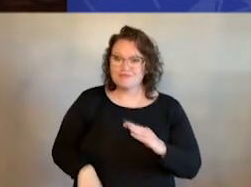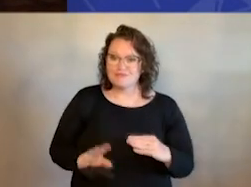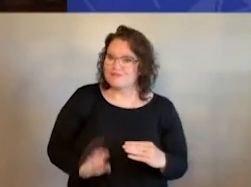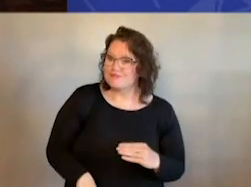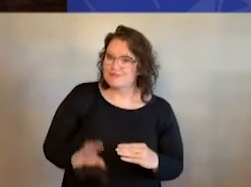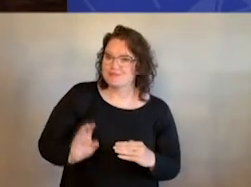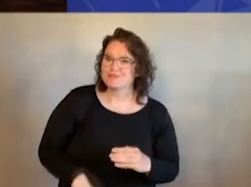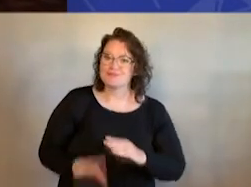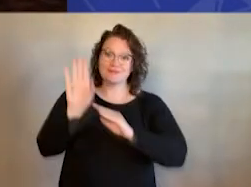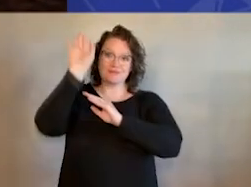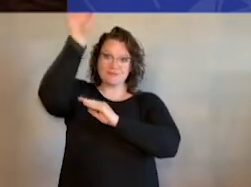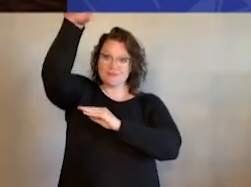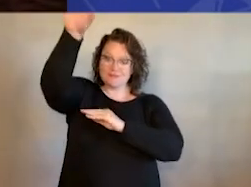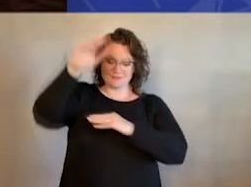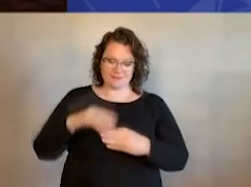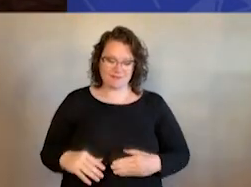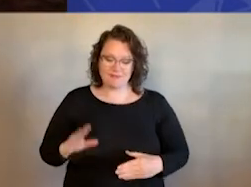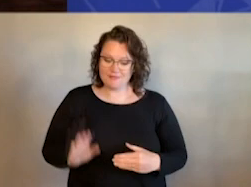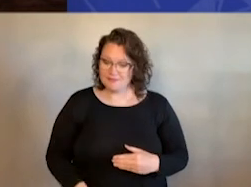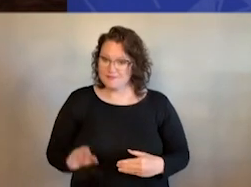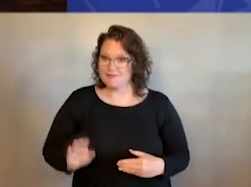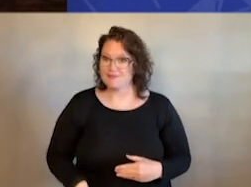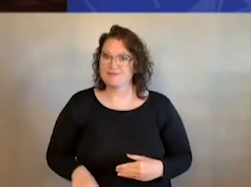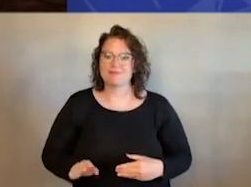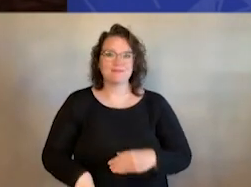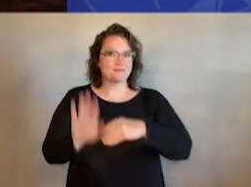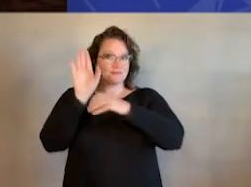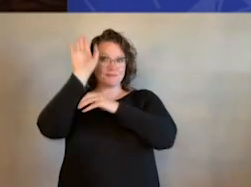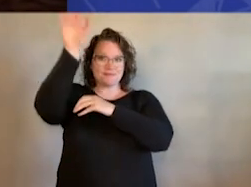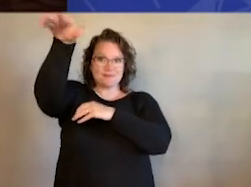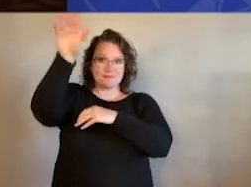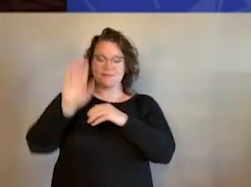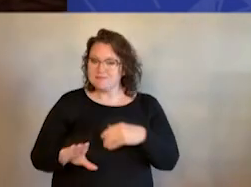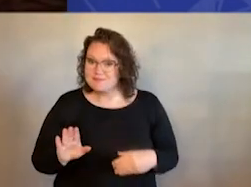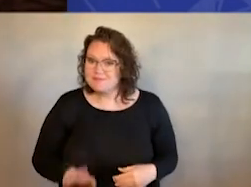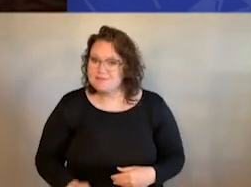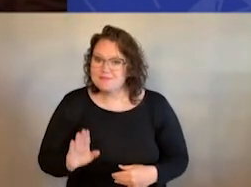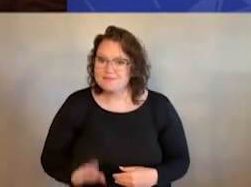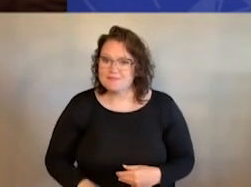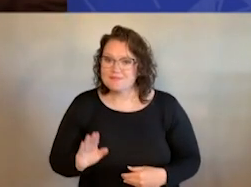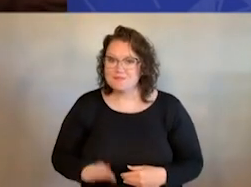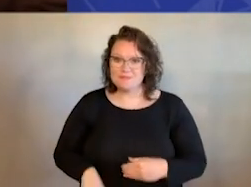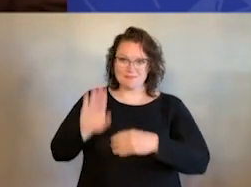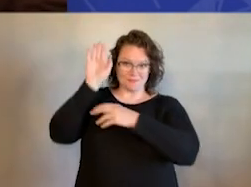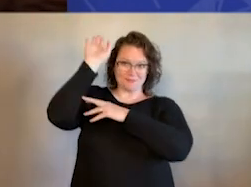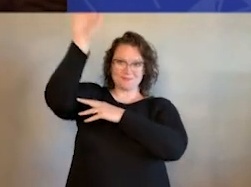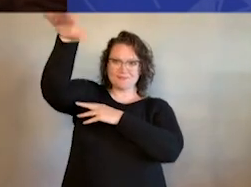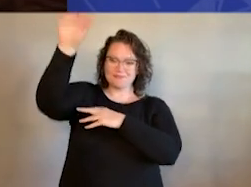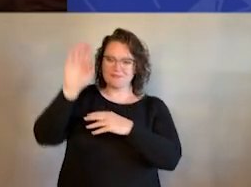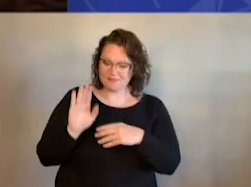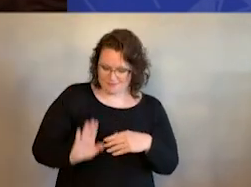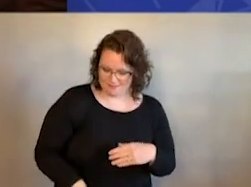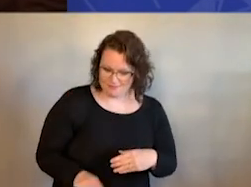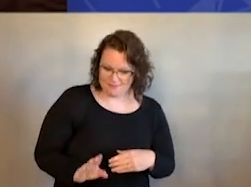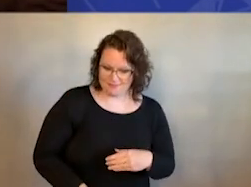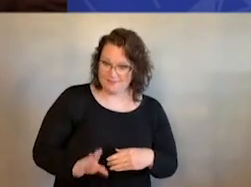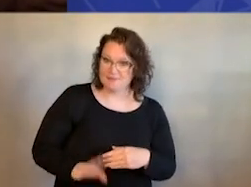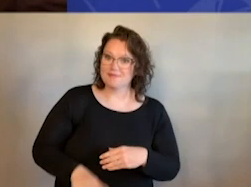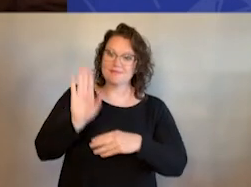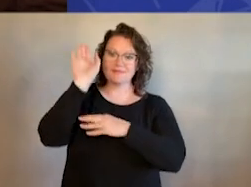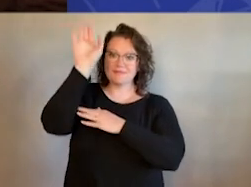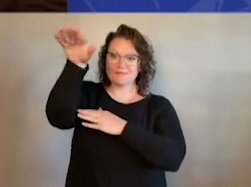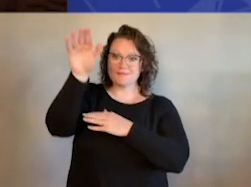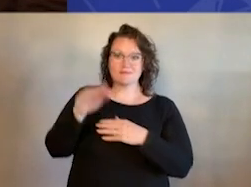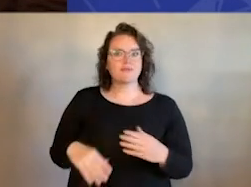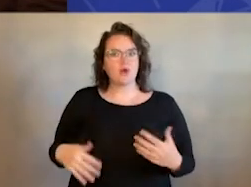shoot. Dribble, dribble and shoot. Dribble, dribble and shoot. Dribble, dribble and shoot. Dribble, dribble and